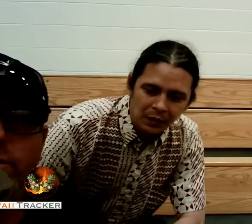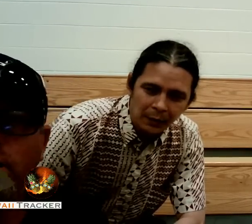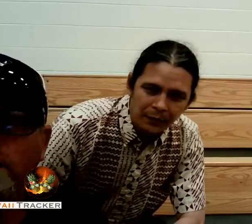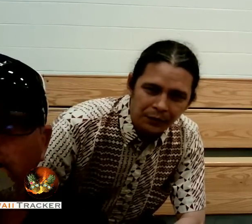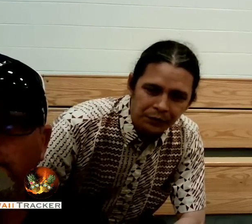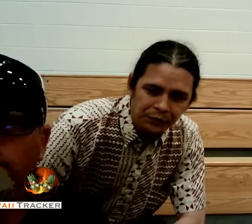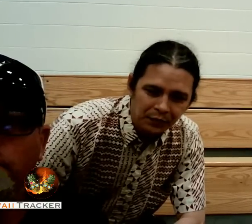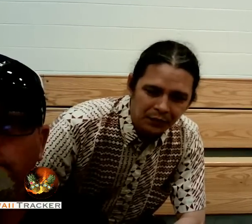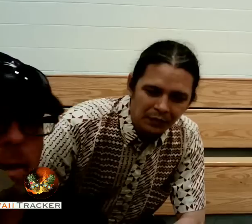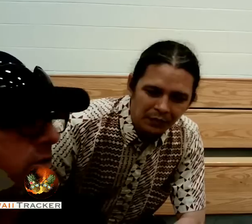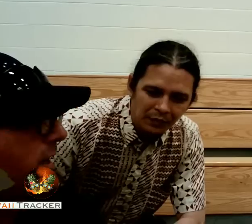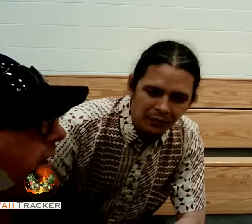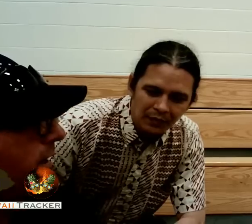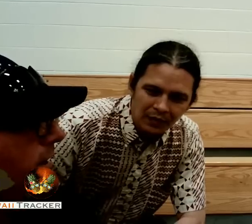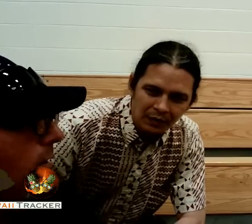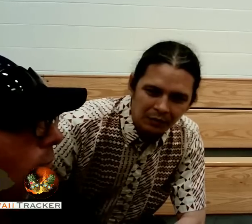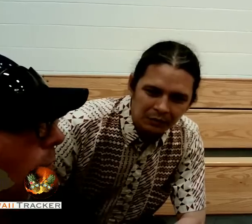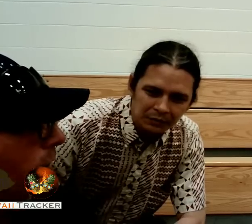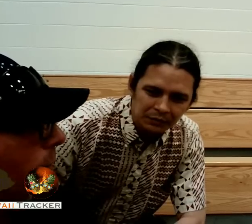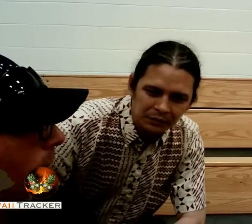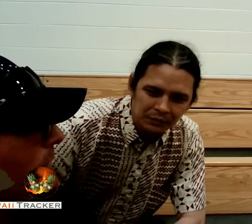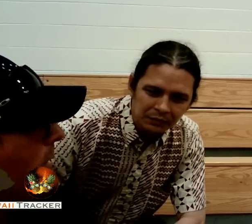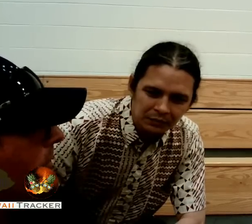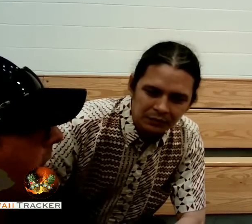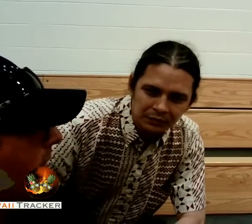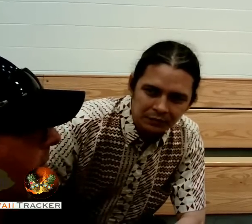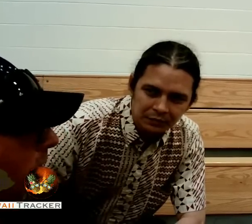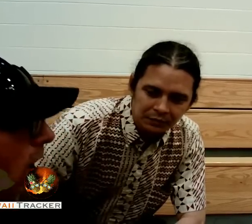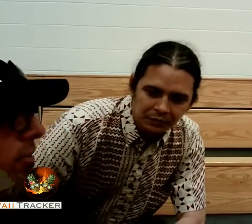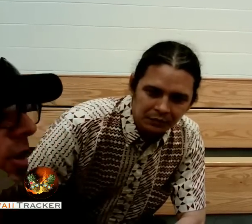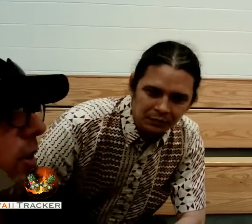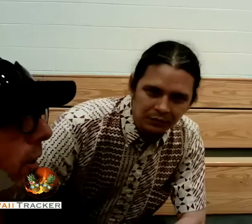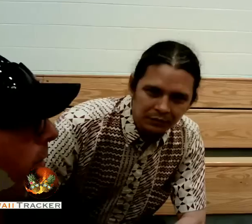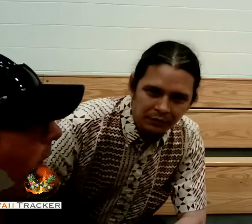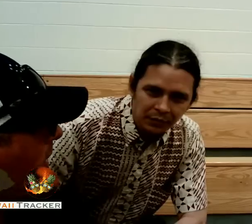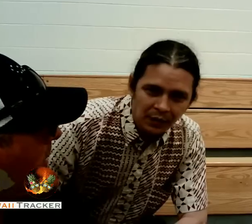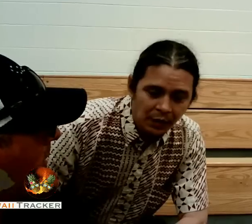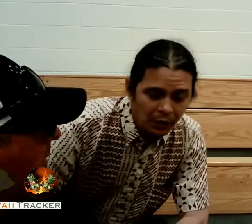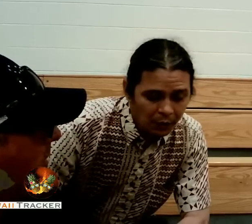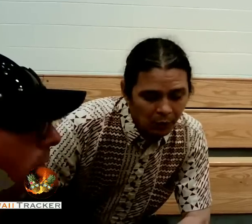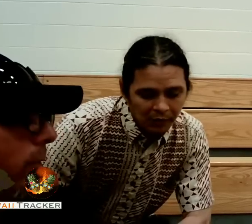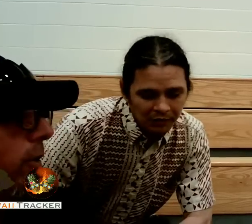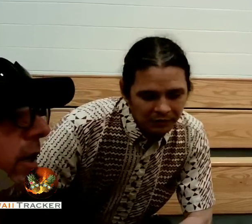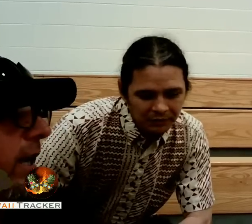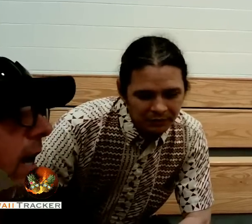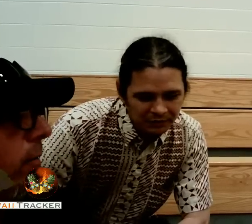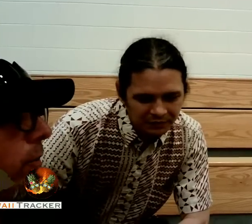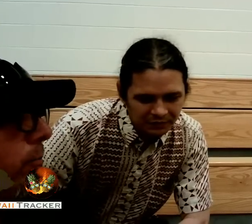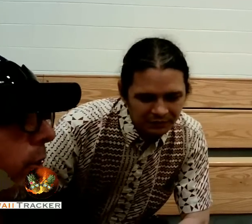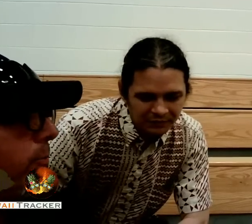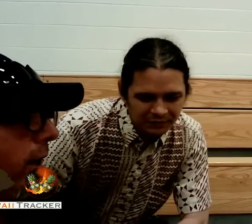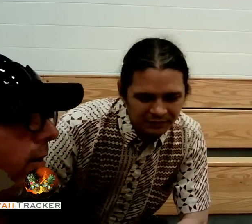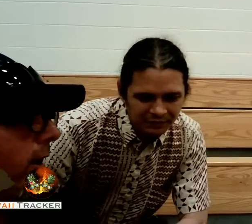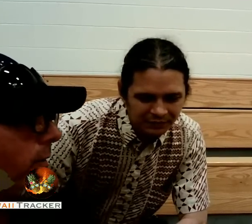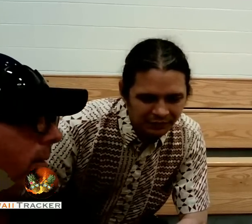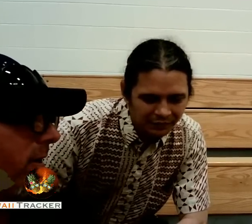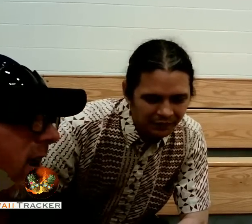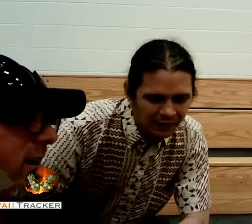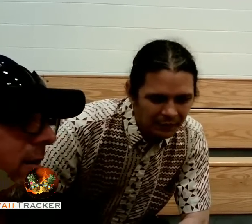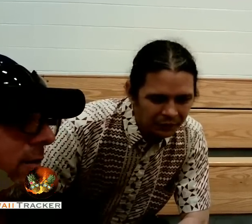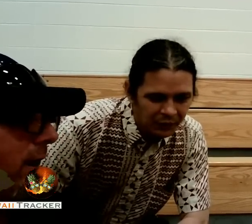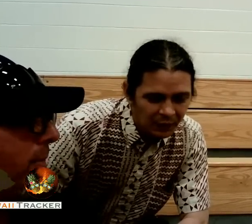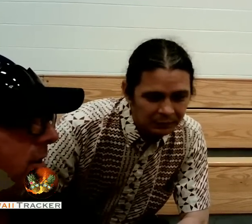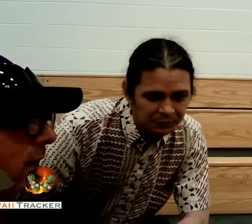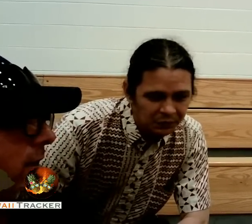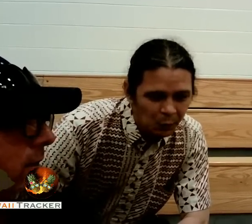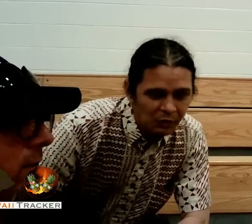like they were saying, where can we put it? Because the lava could go anywhere. So we really can't really pre-plan that. Would that be